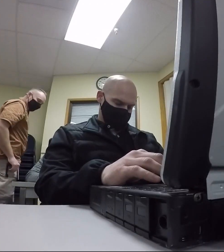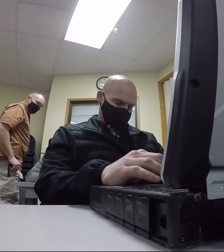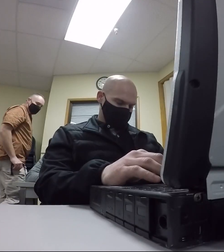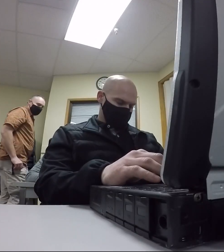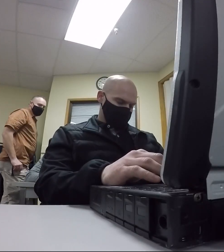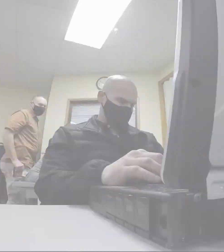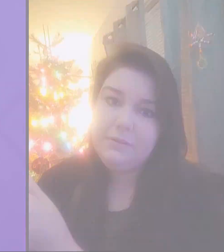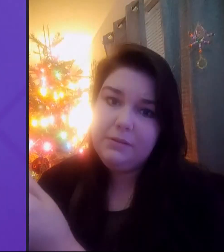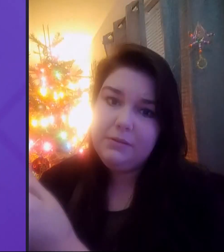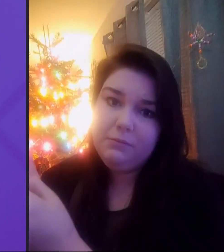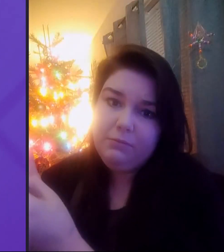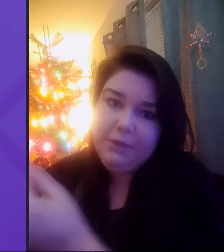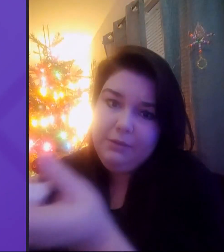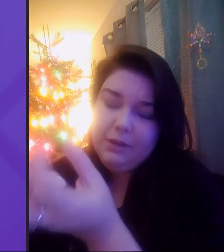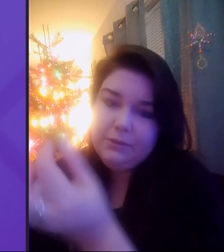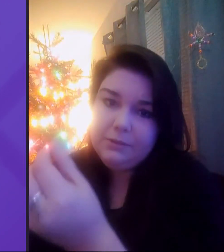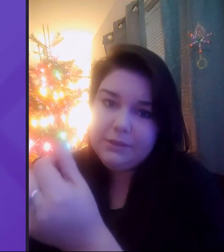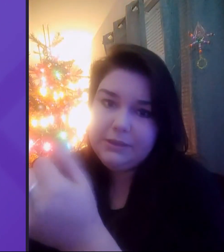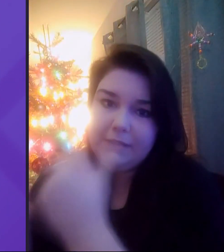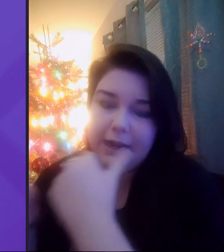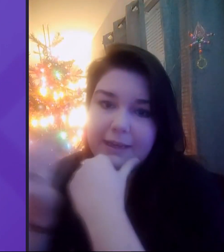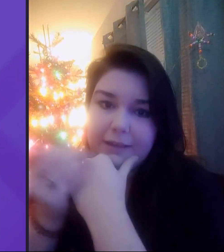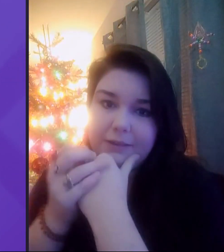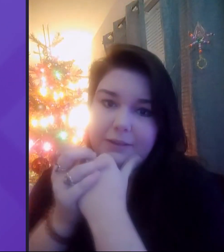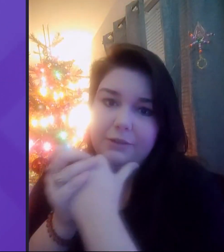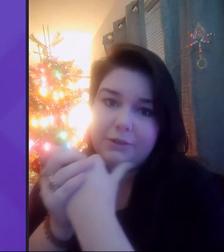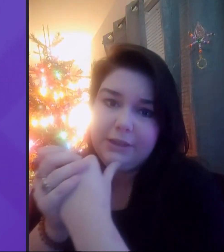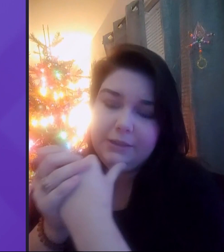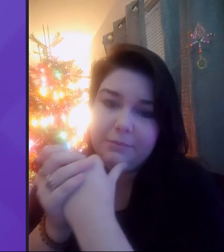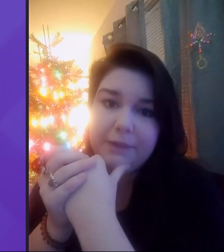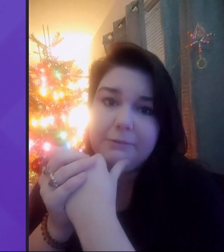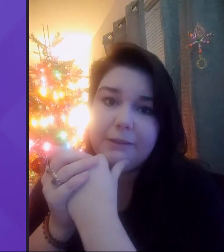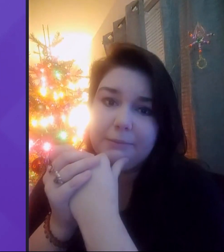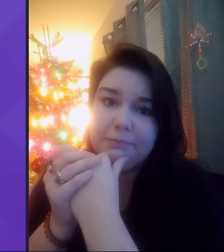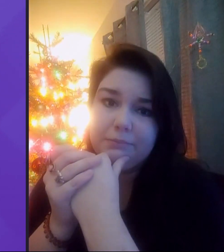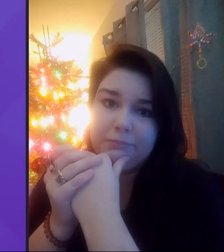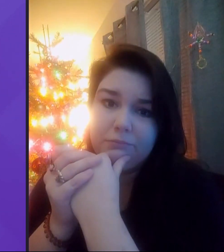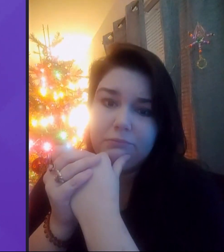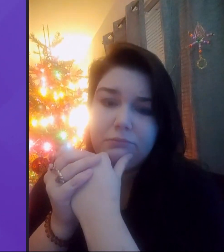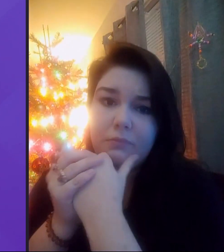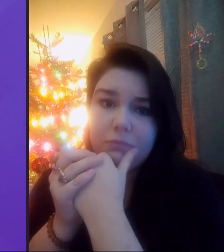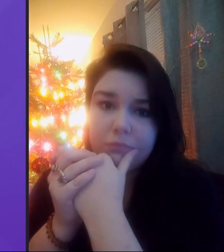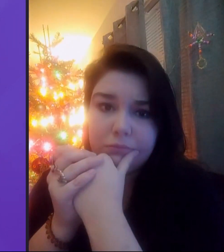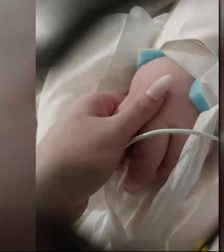and When you know someone's dying, you should get to be with them.